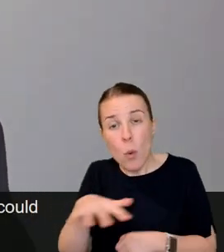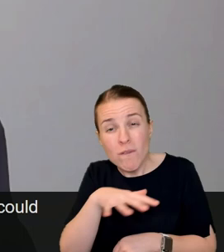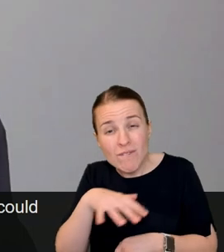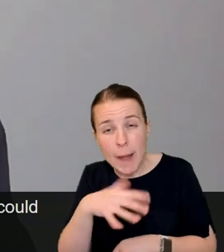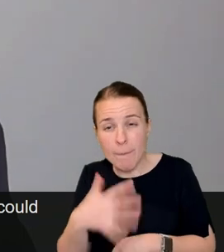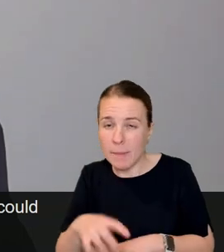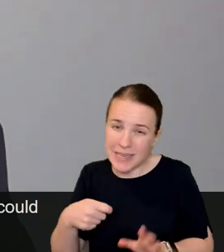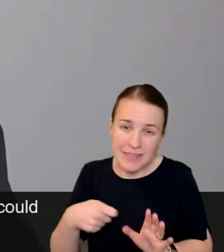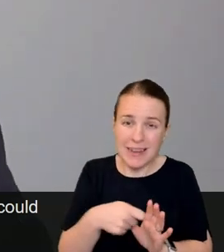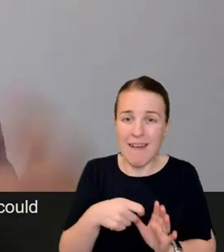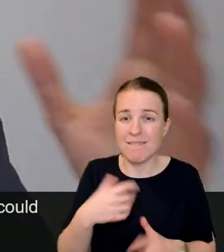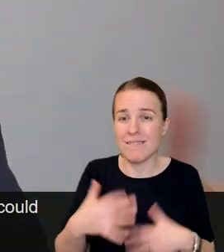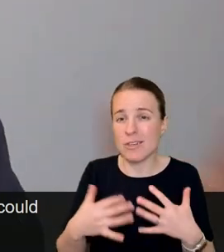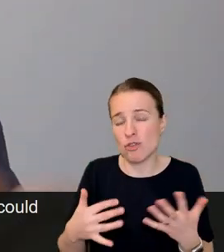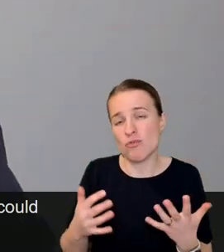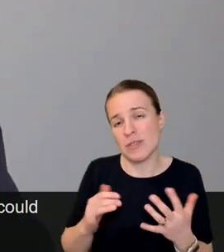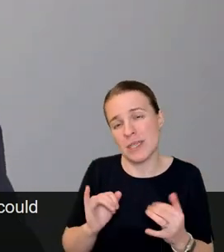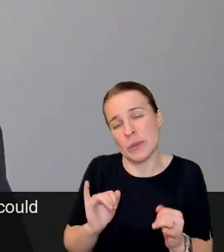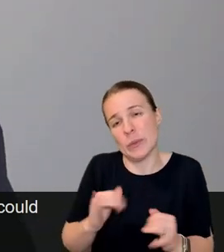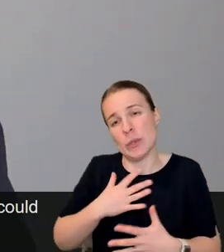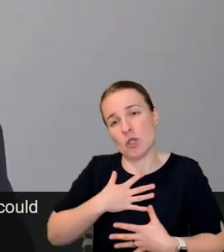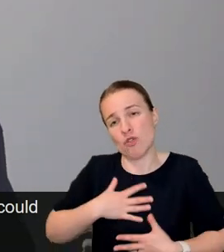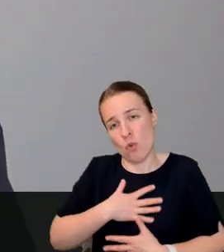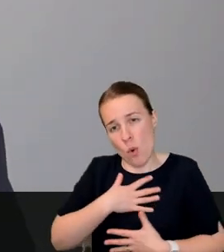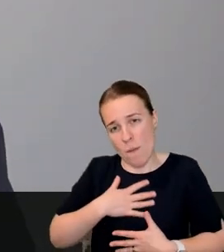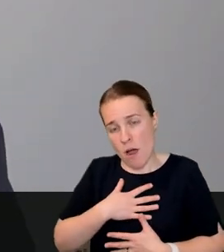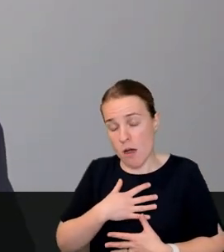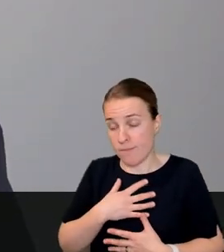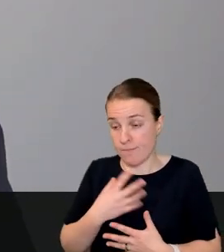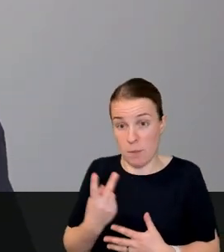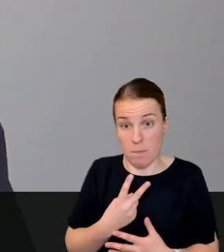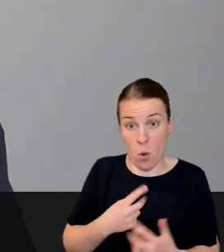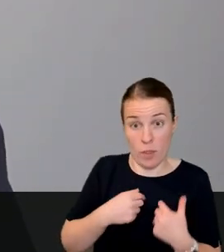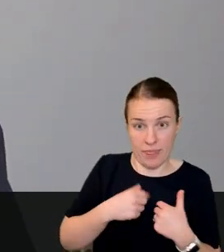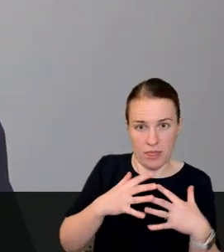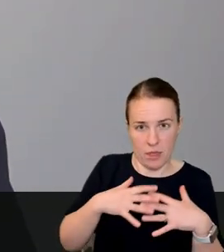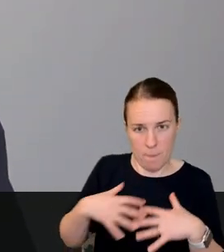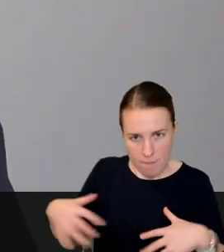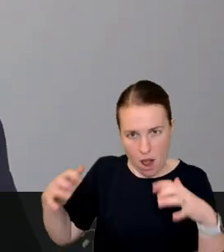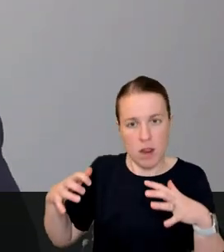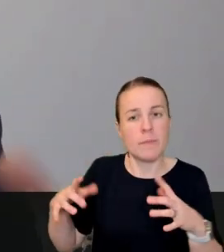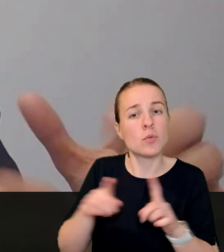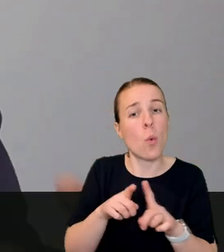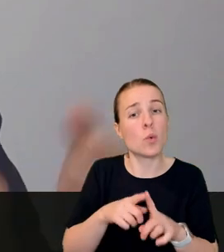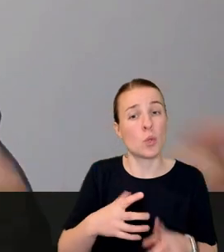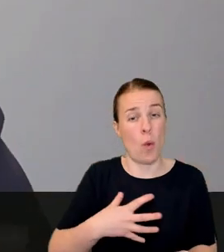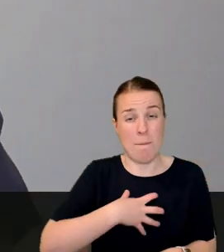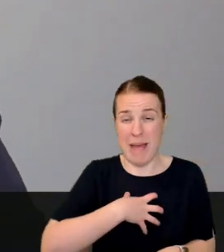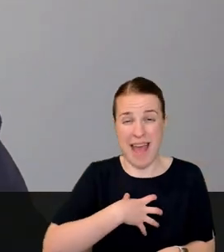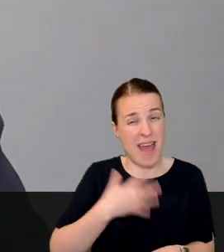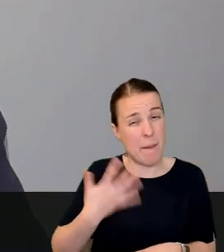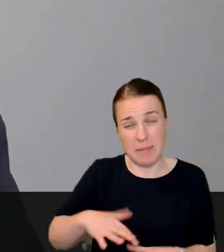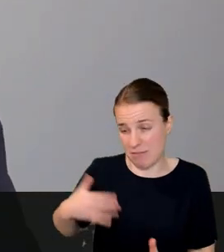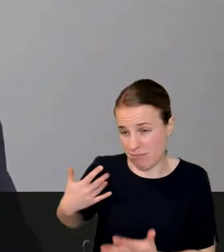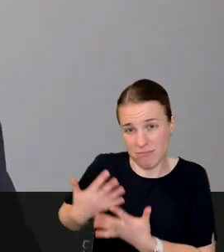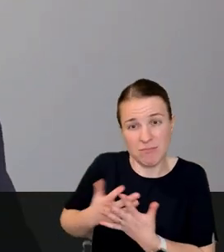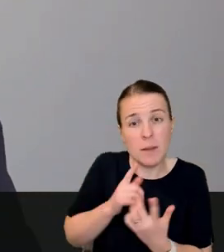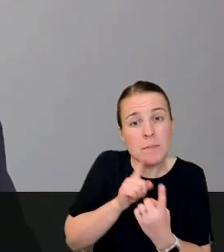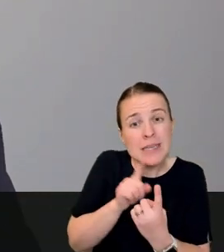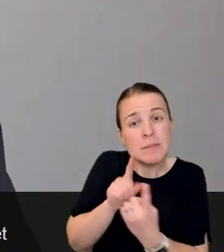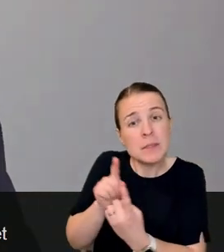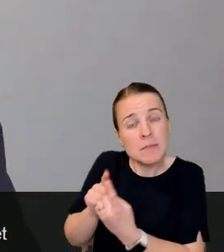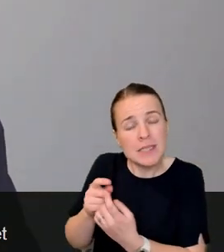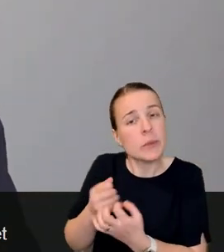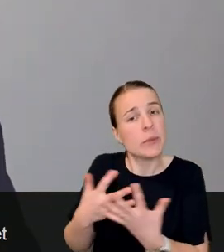traumatic, both when I was a member of parliament and as mayor. I meet regularly the victims of knife crime and